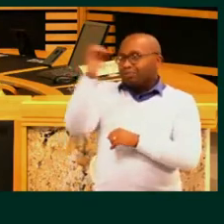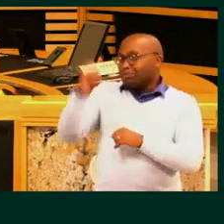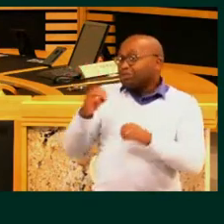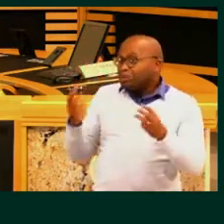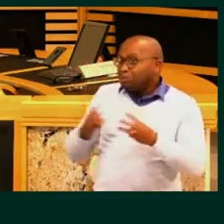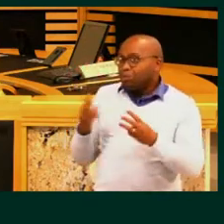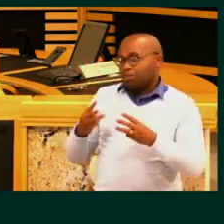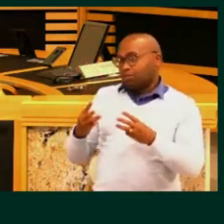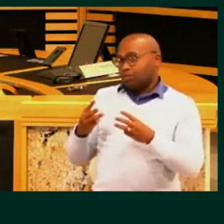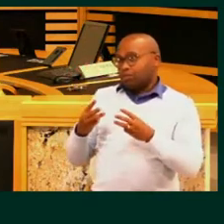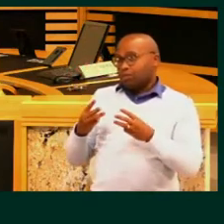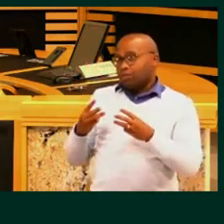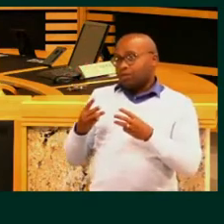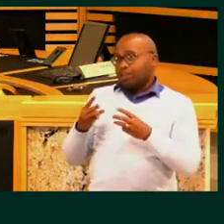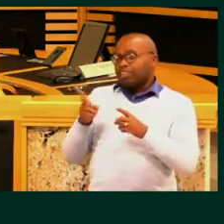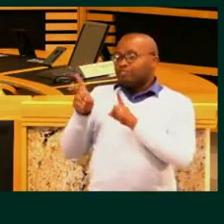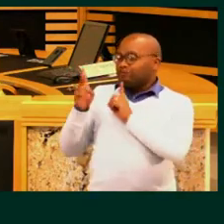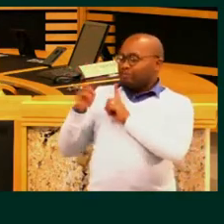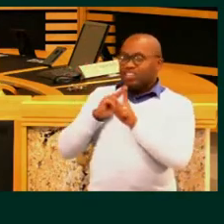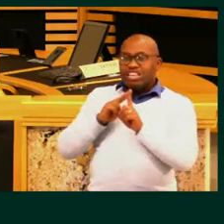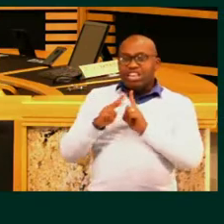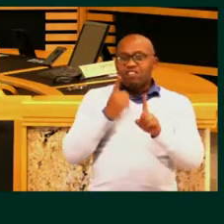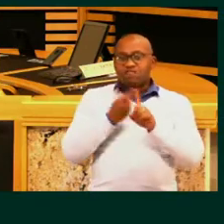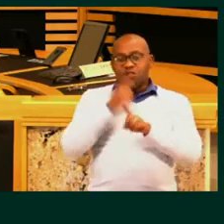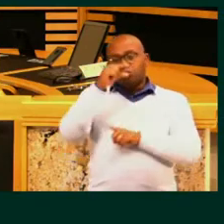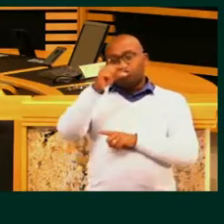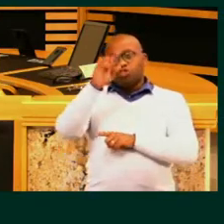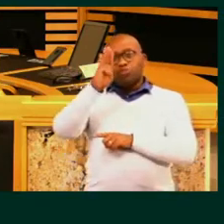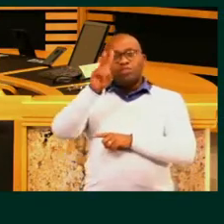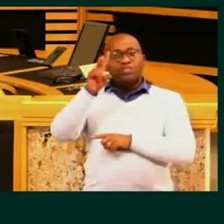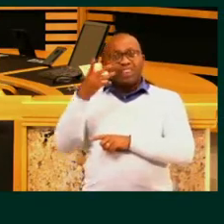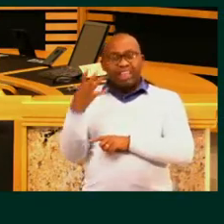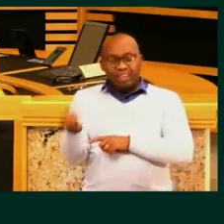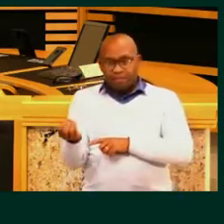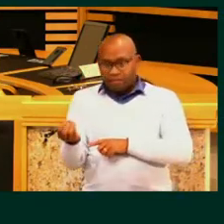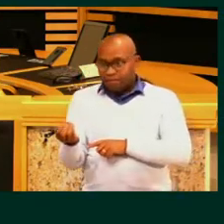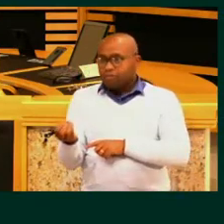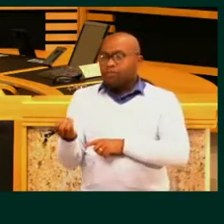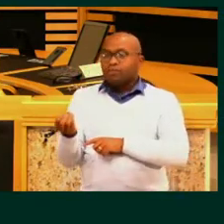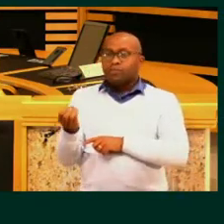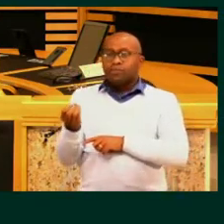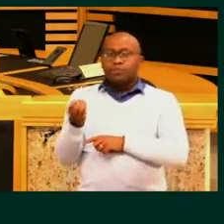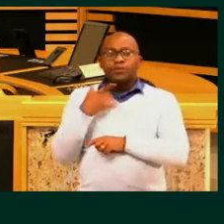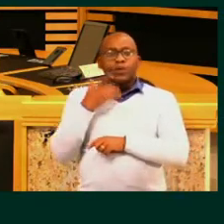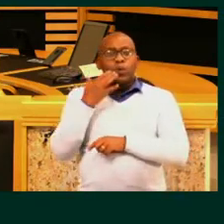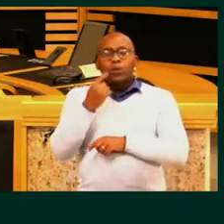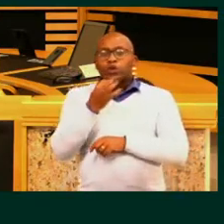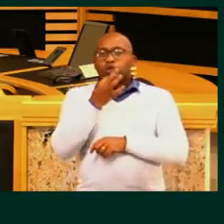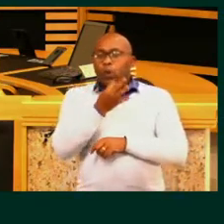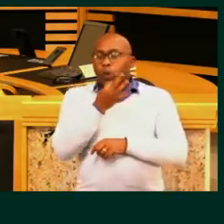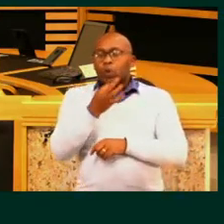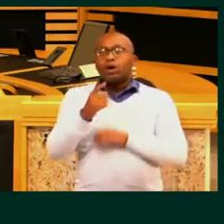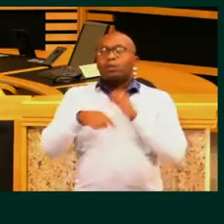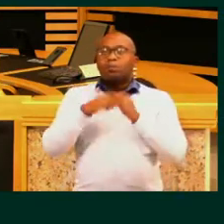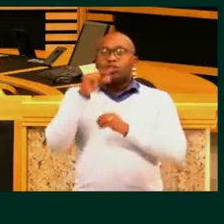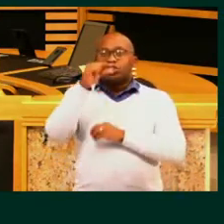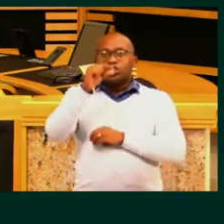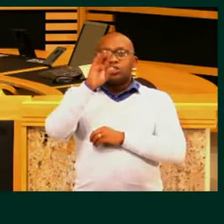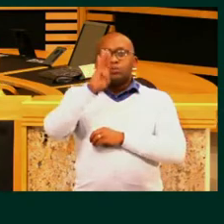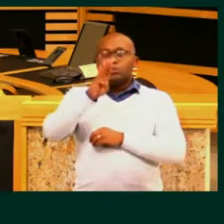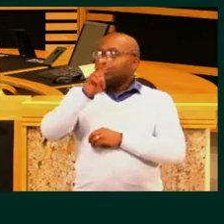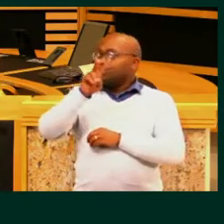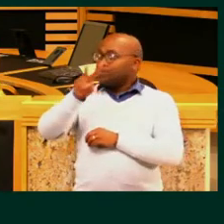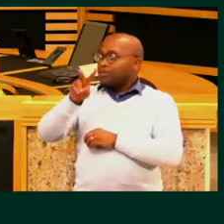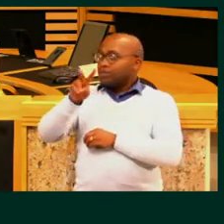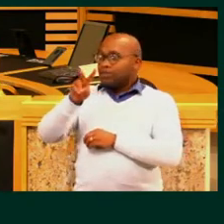every day there's a question being raised when we talk of gender based violence we always talk of what is happening